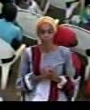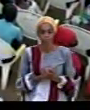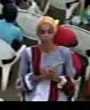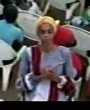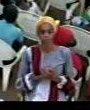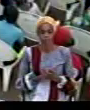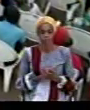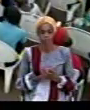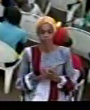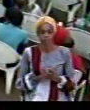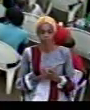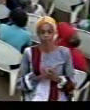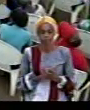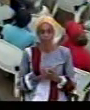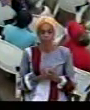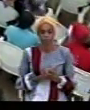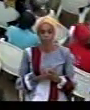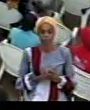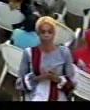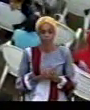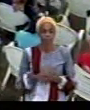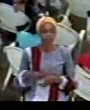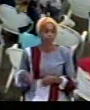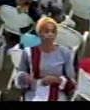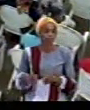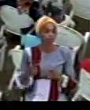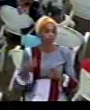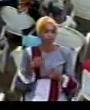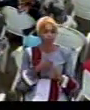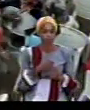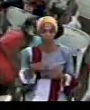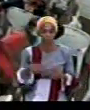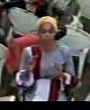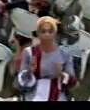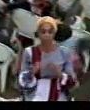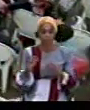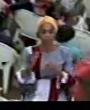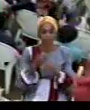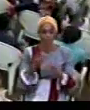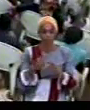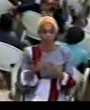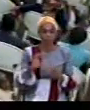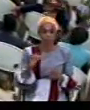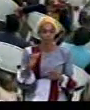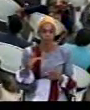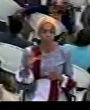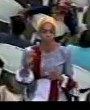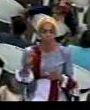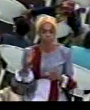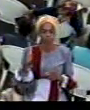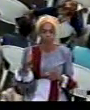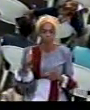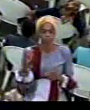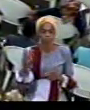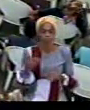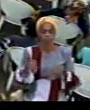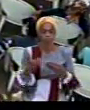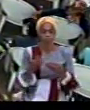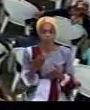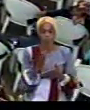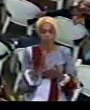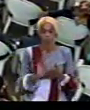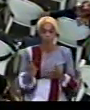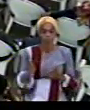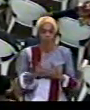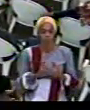While we try to get through to Calabar, we would now give you some of the striking testimonies we're receiving from